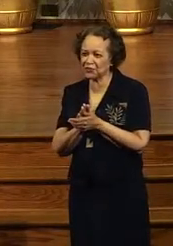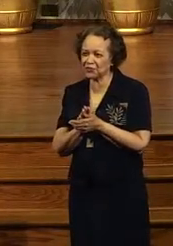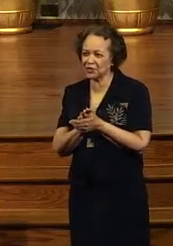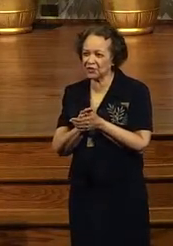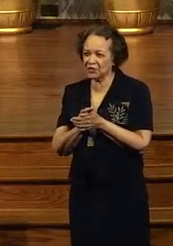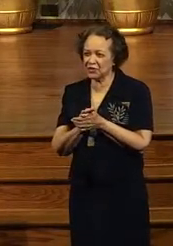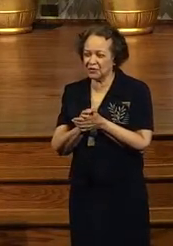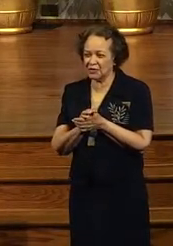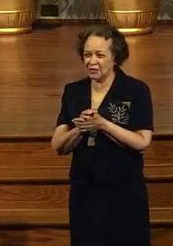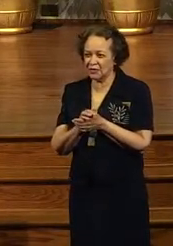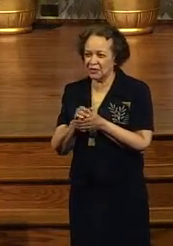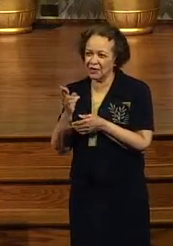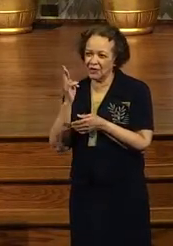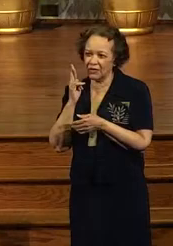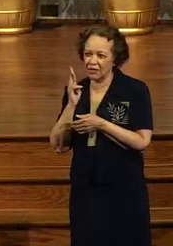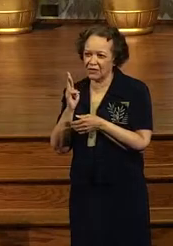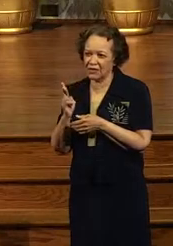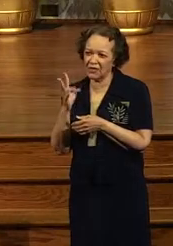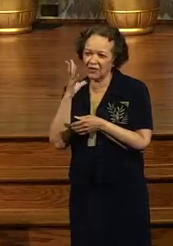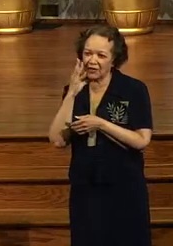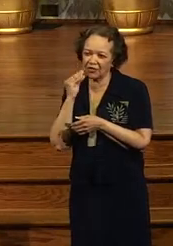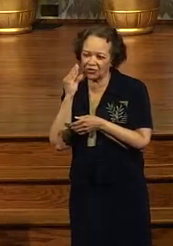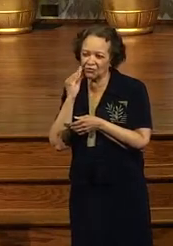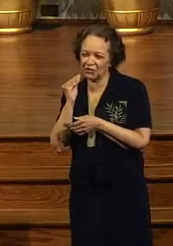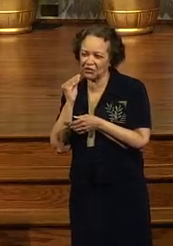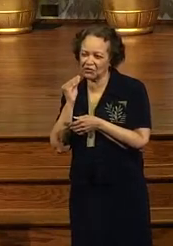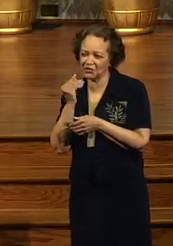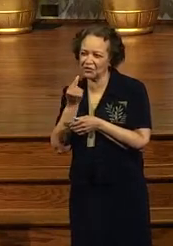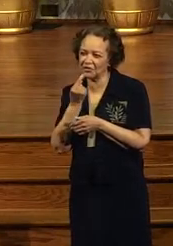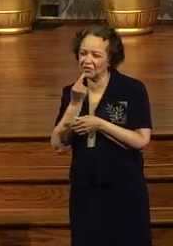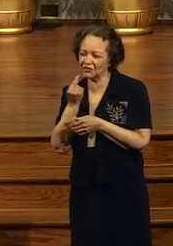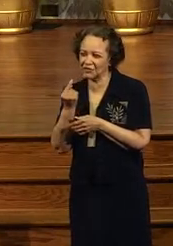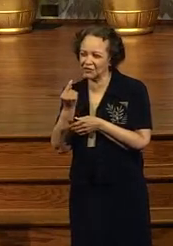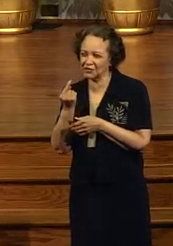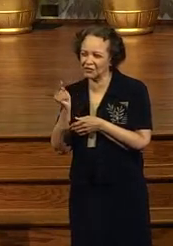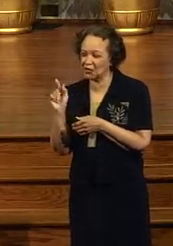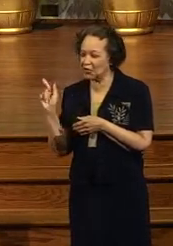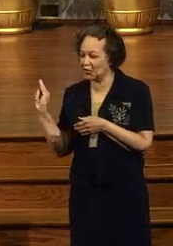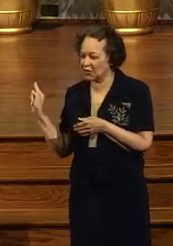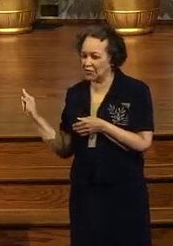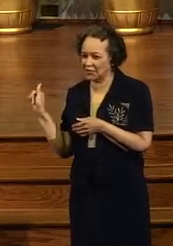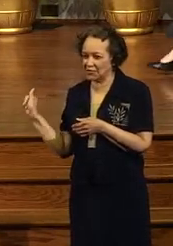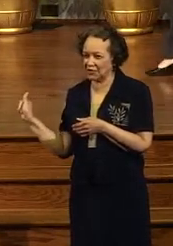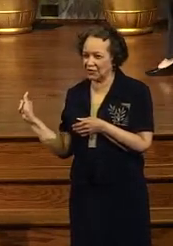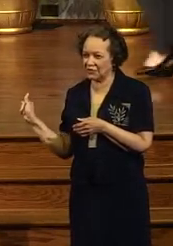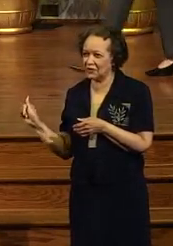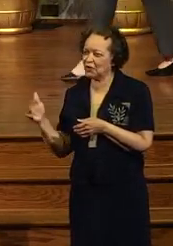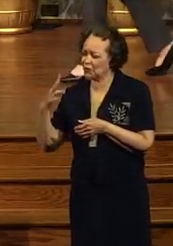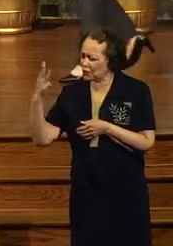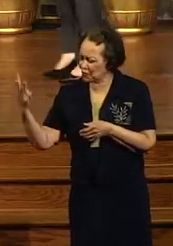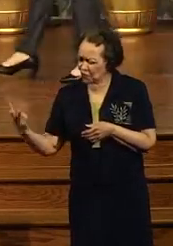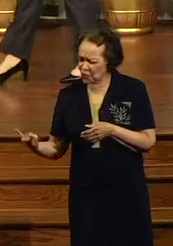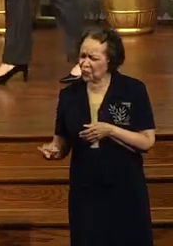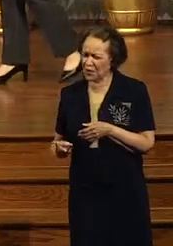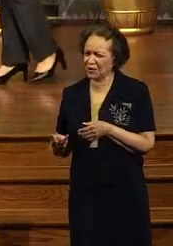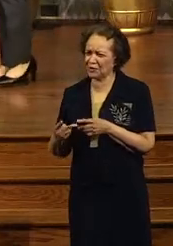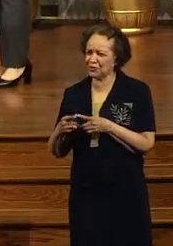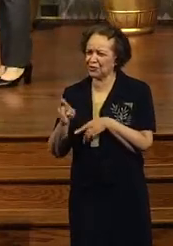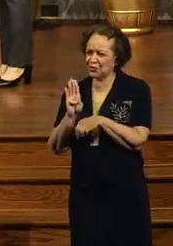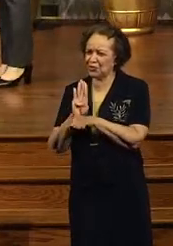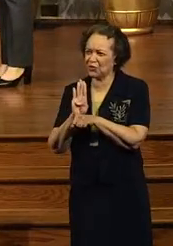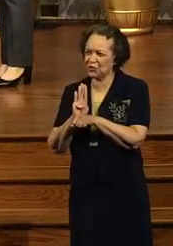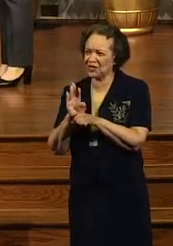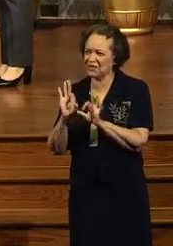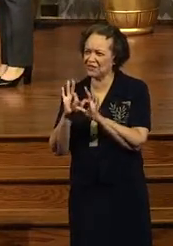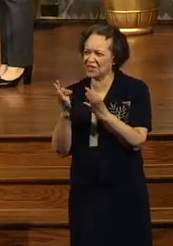itself in terms of the work that has already been done. And so we are glad to have you this morning. Welcome to the Berean family. And take a moment